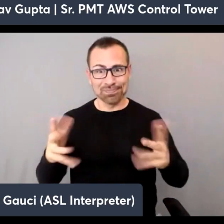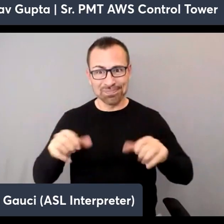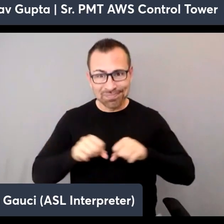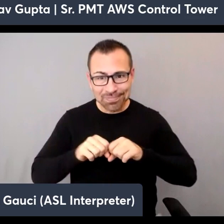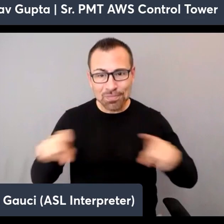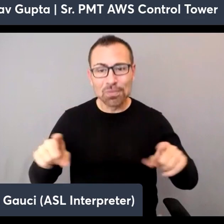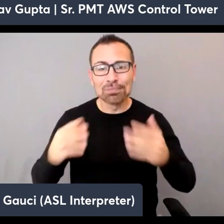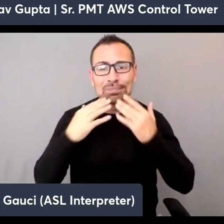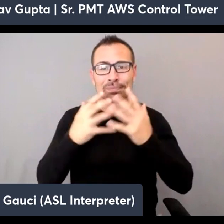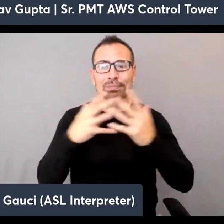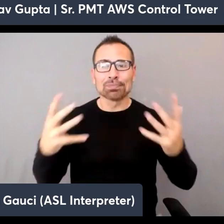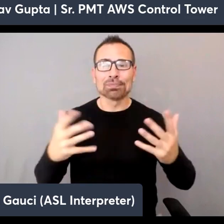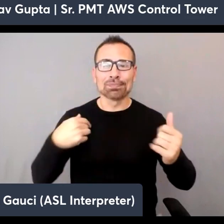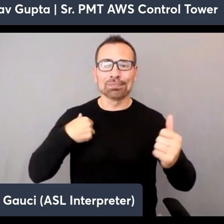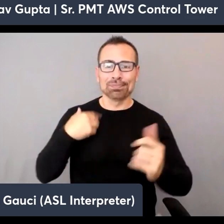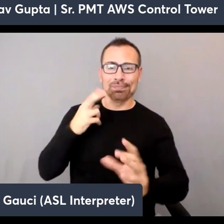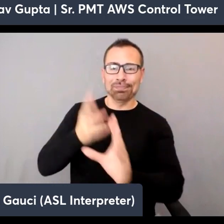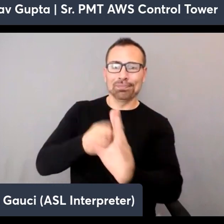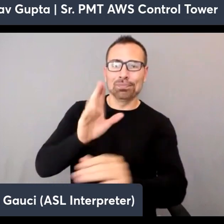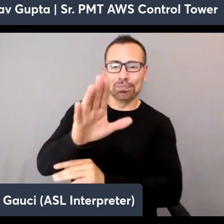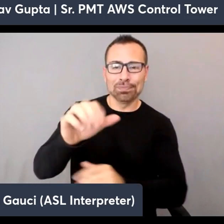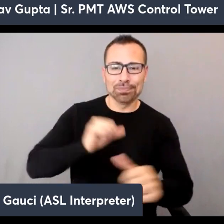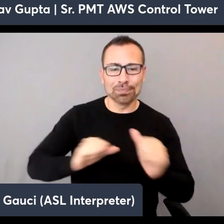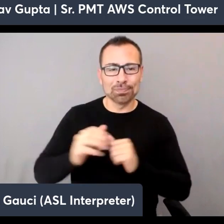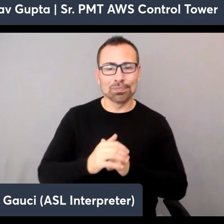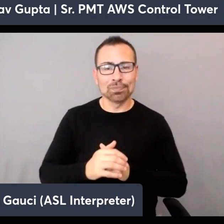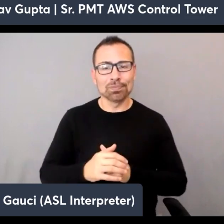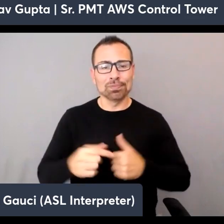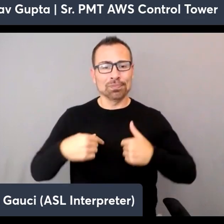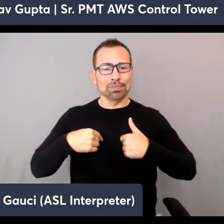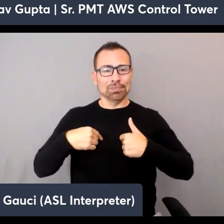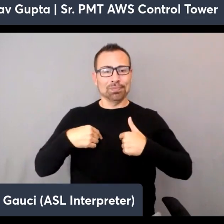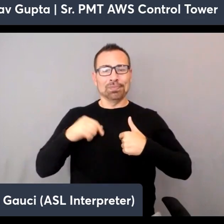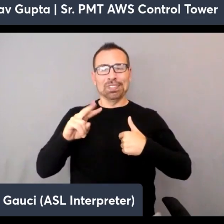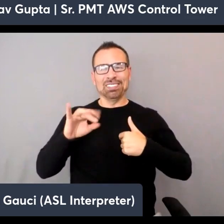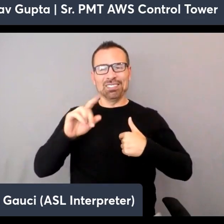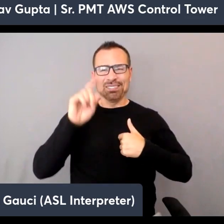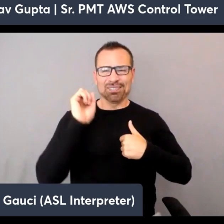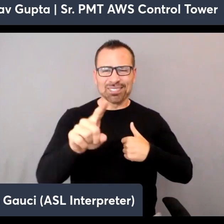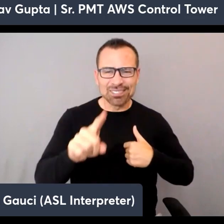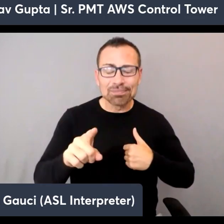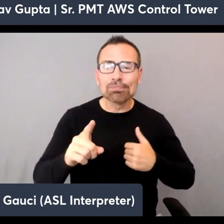so much for having me on your show. And Gaurav, one quick question: how do we get started on it?